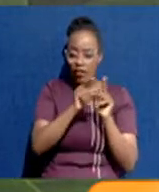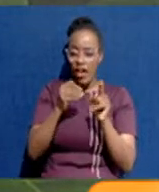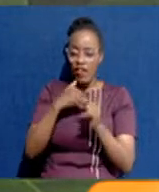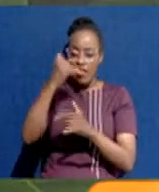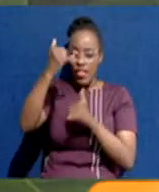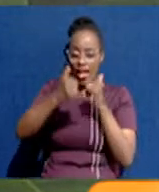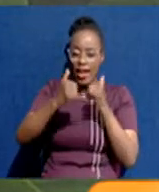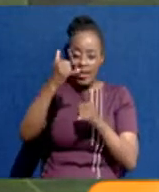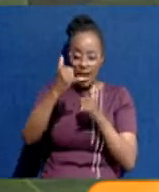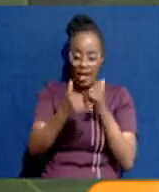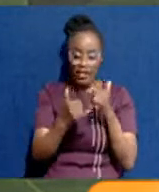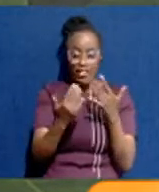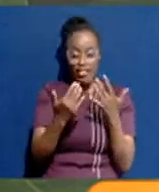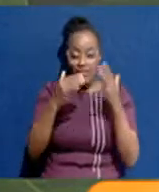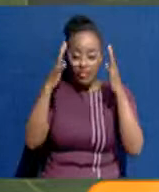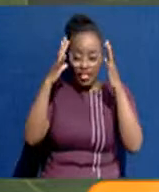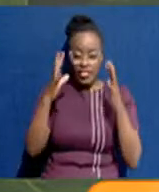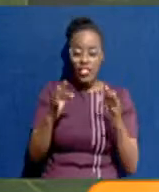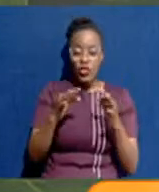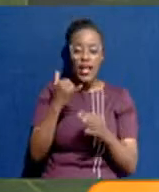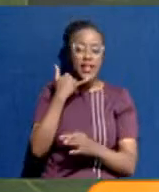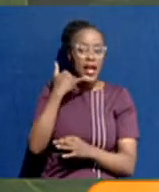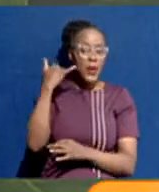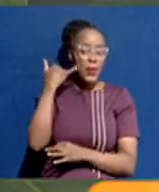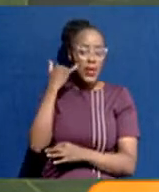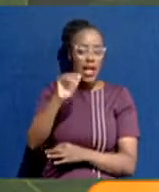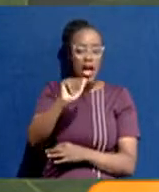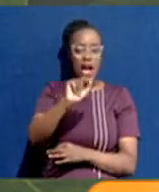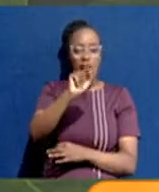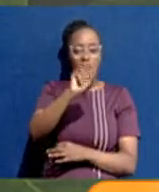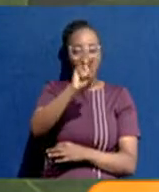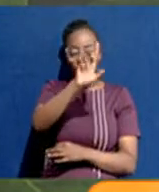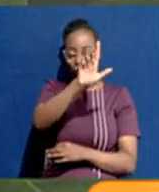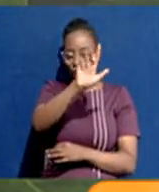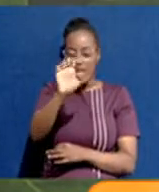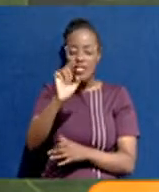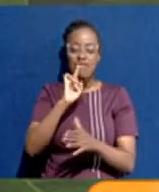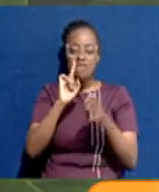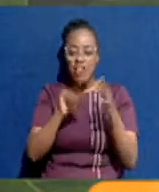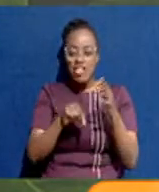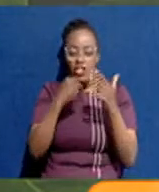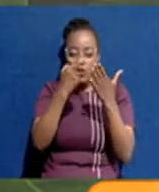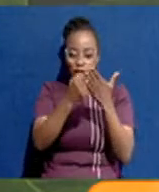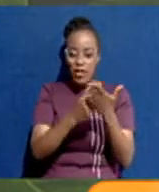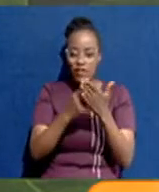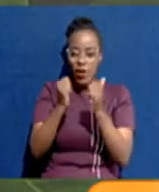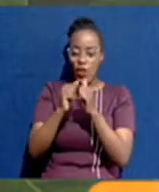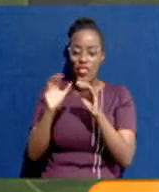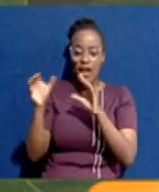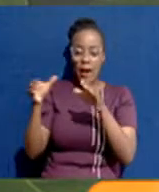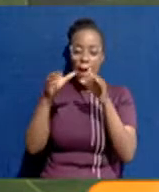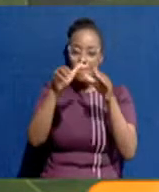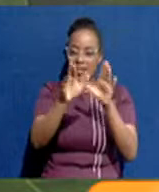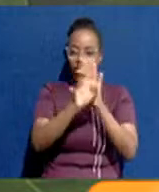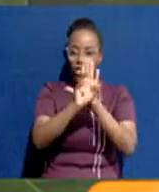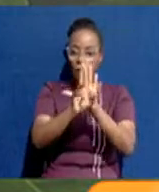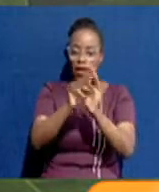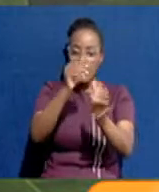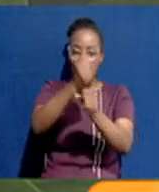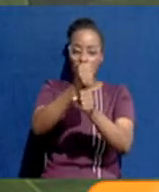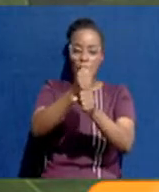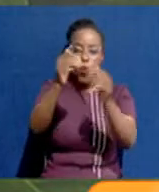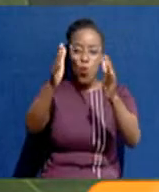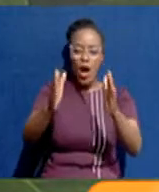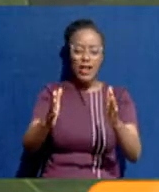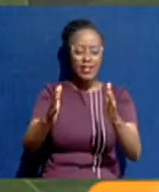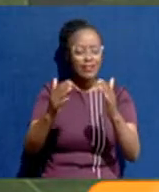last resort. Speaking in Nakuru, Atwoli said that the union's efforts to negotiate with the companies on behalf of their workers